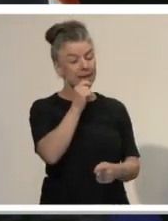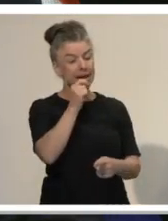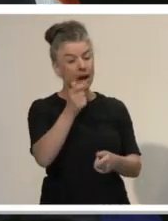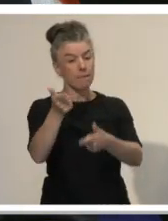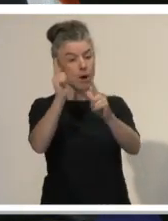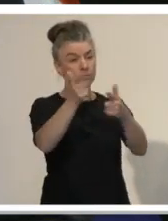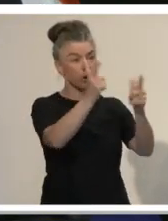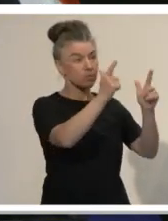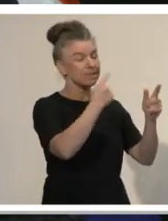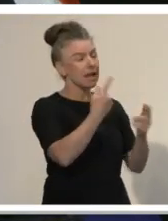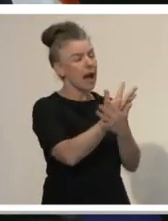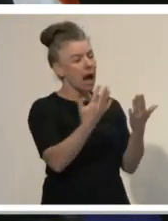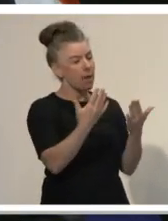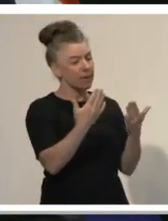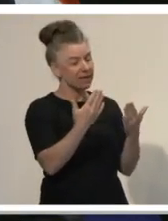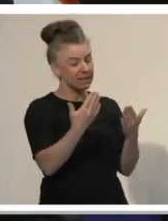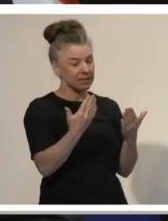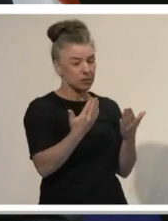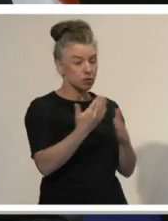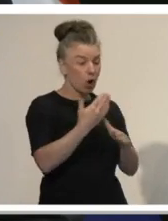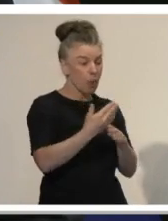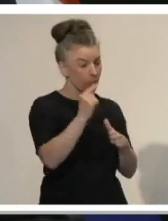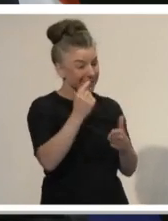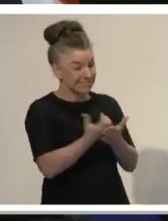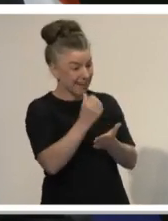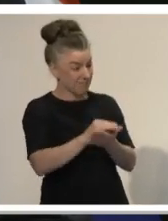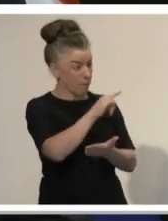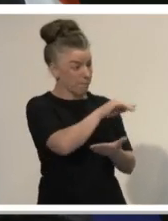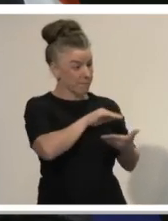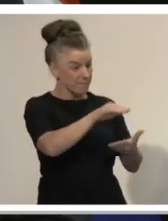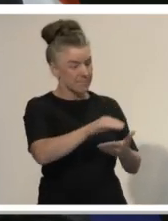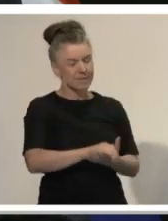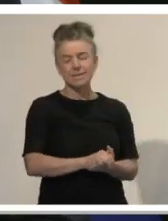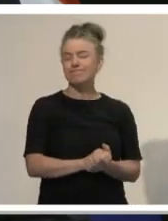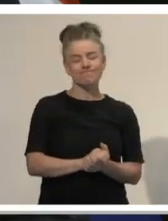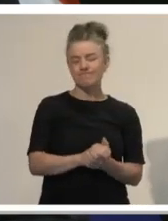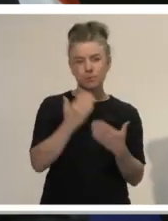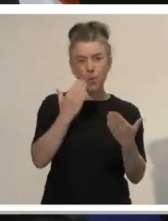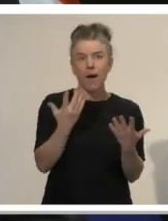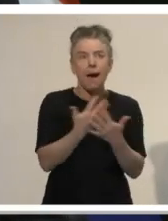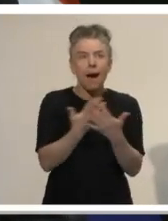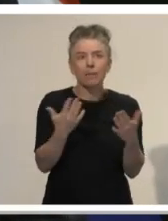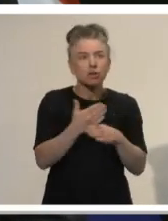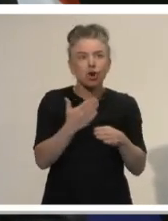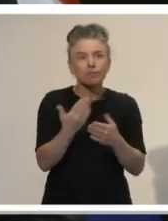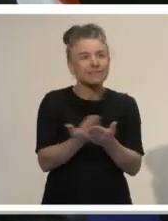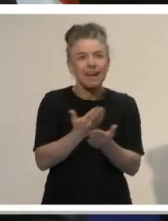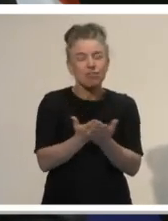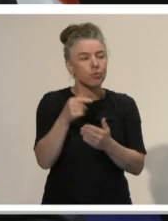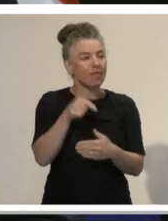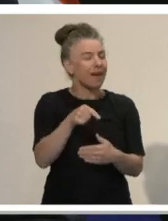jobs this will save? No, I haven't. They were very short phone calls this morning that I had. Look, I want